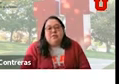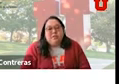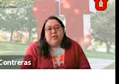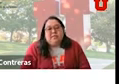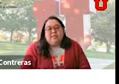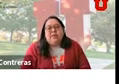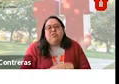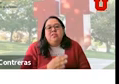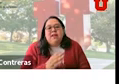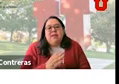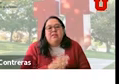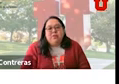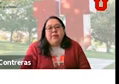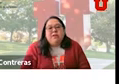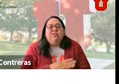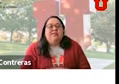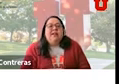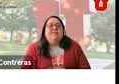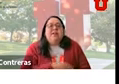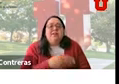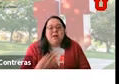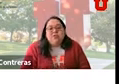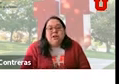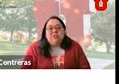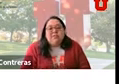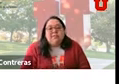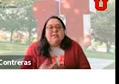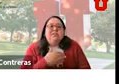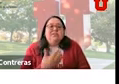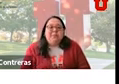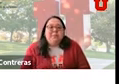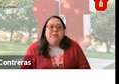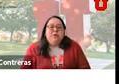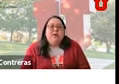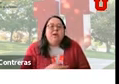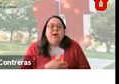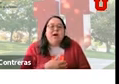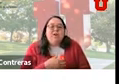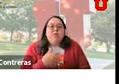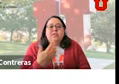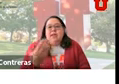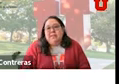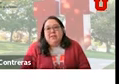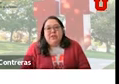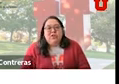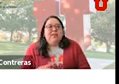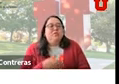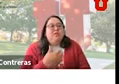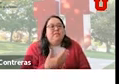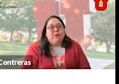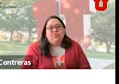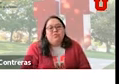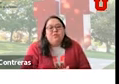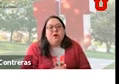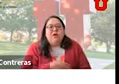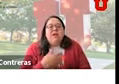directional and food signs. Make sure that if your venue doesn't have enough directional signs to let people know where the elevator is,